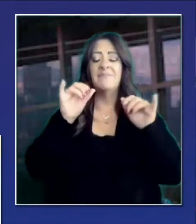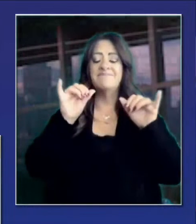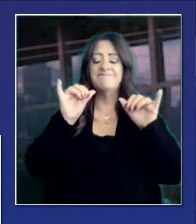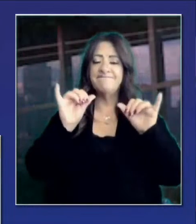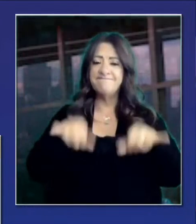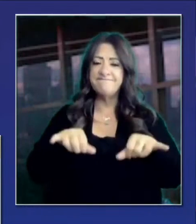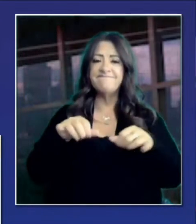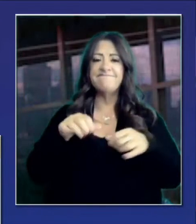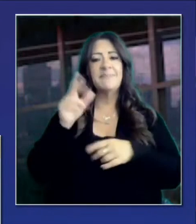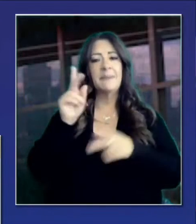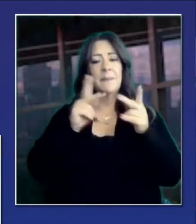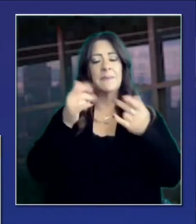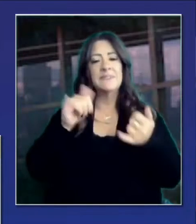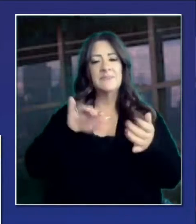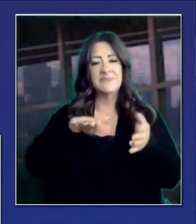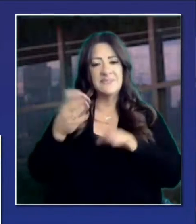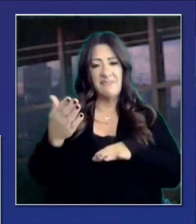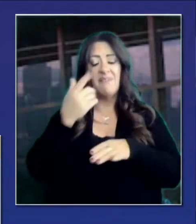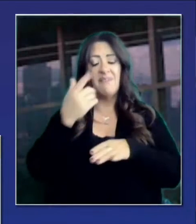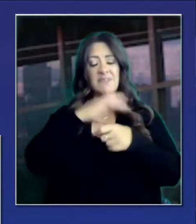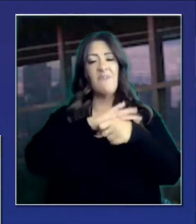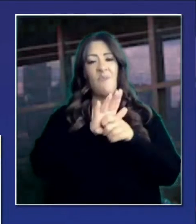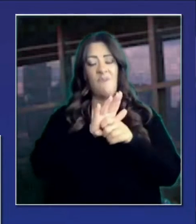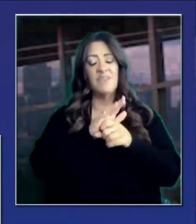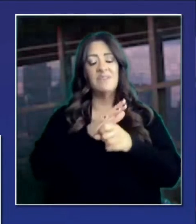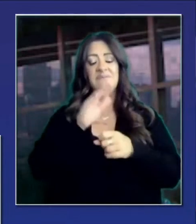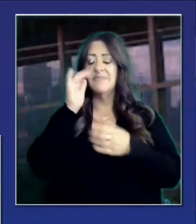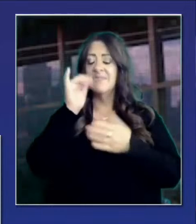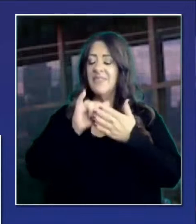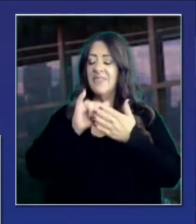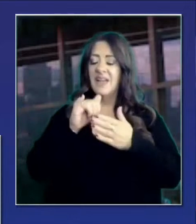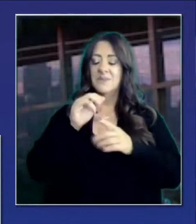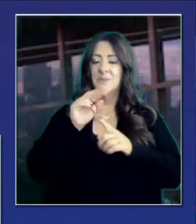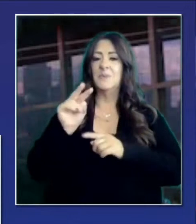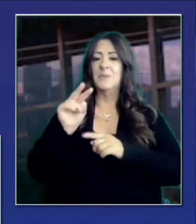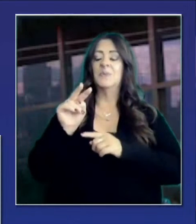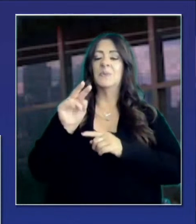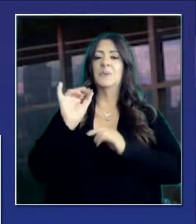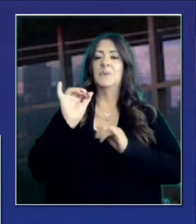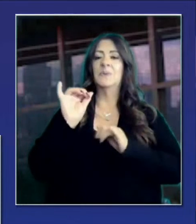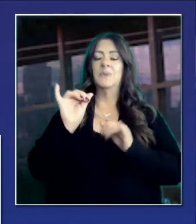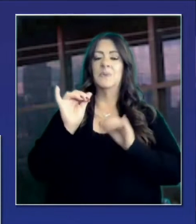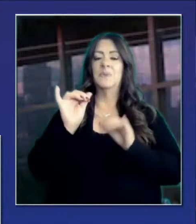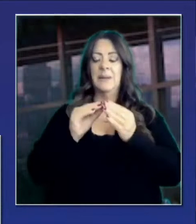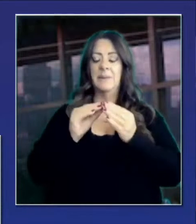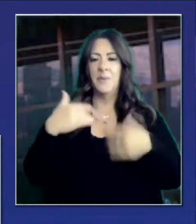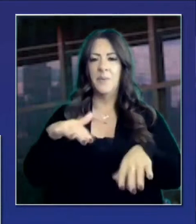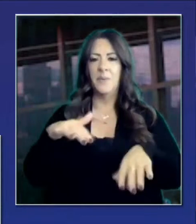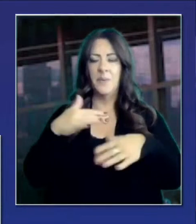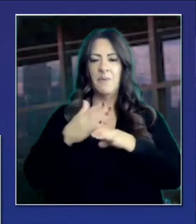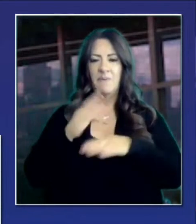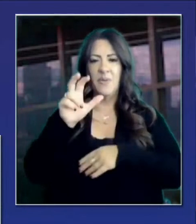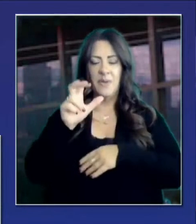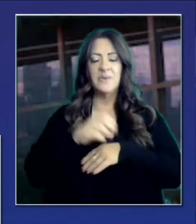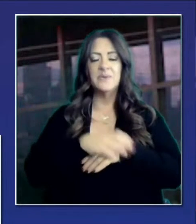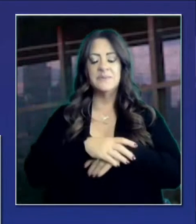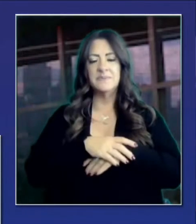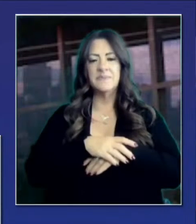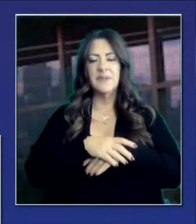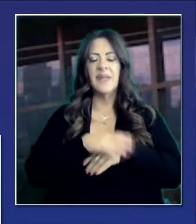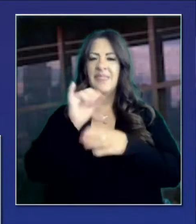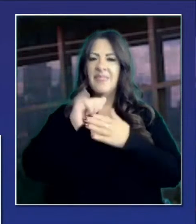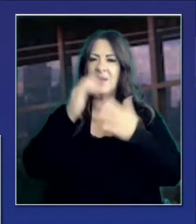504. It's just a reminder of how important it is until we get vaccinated of maintaining